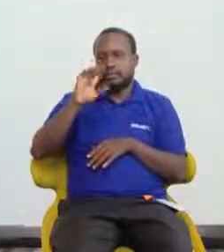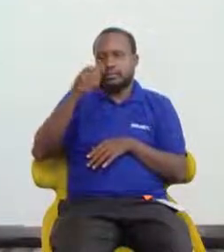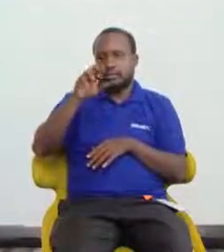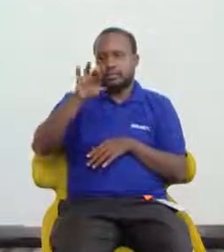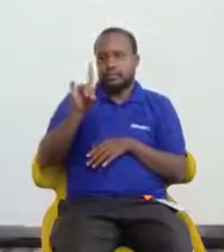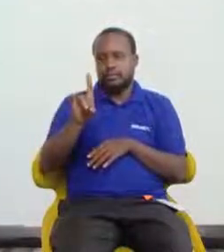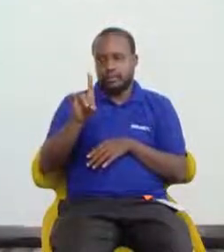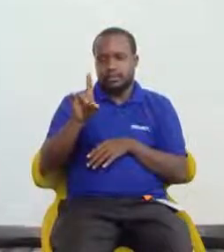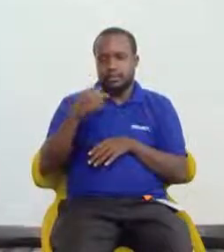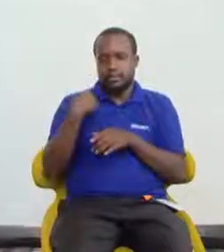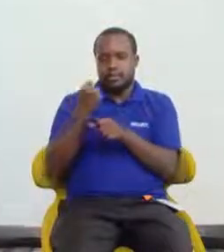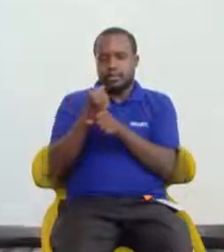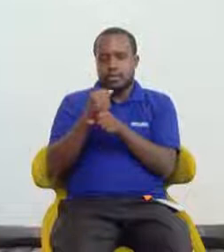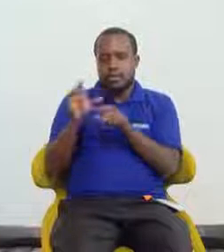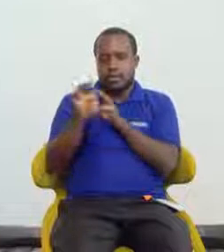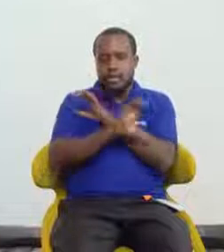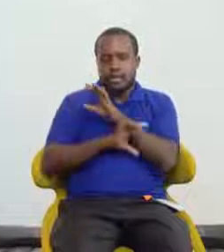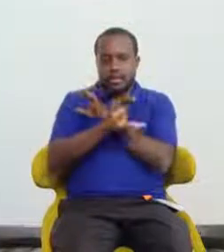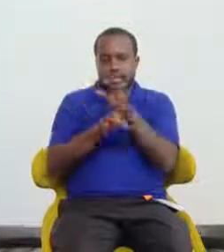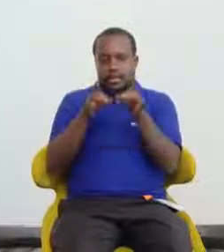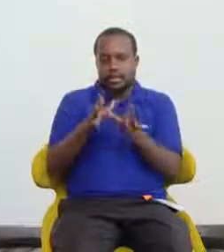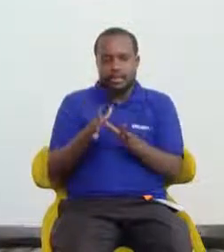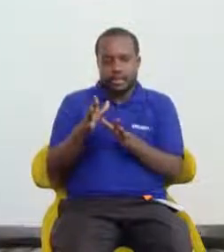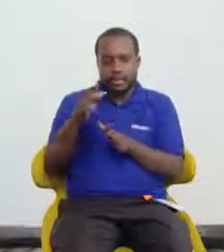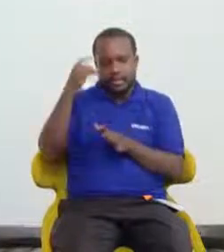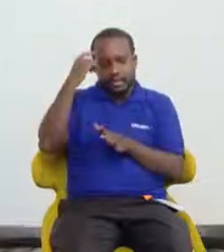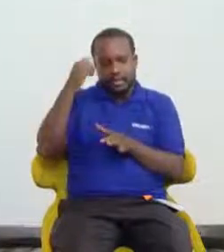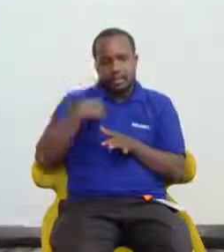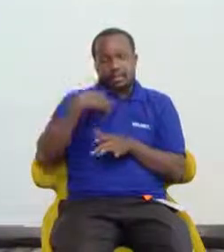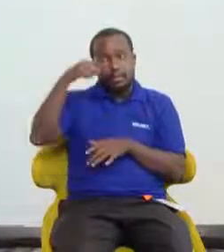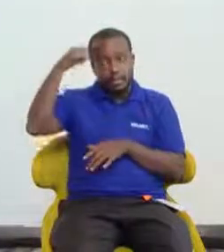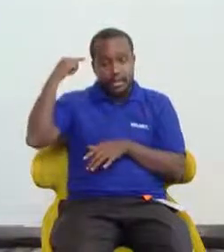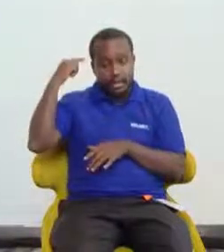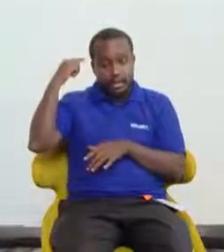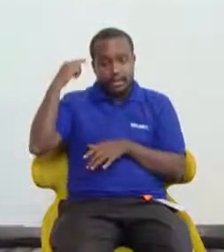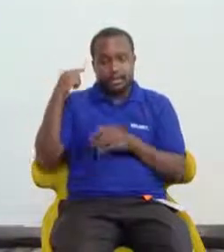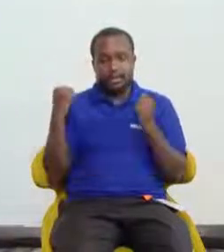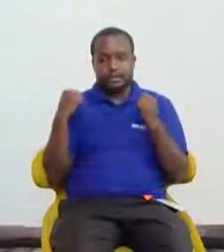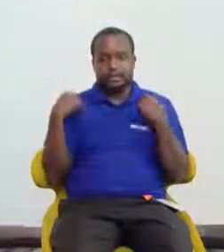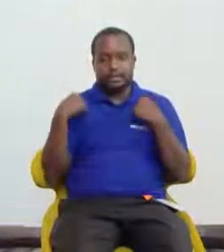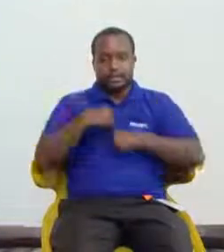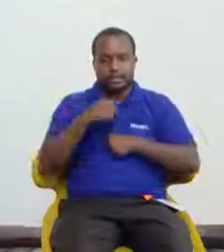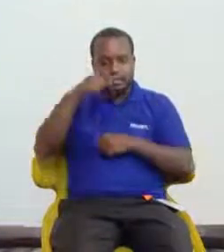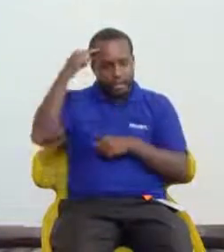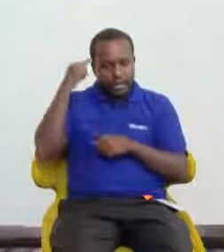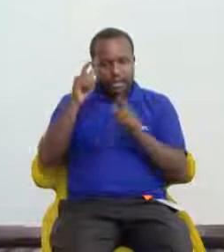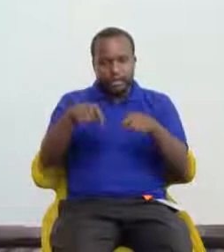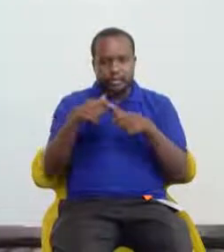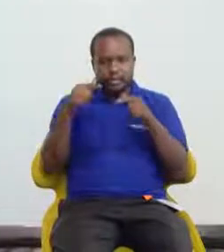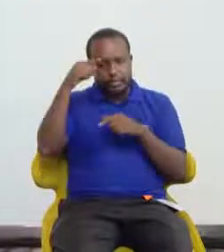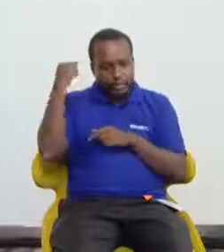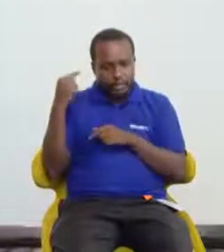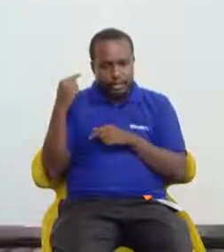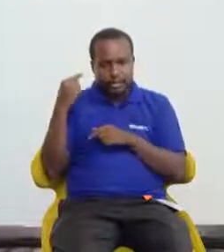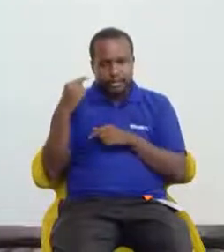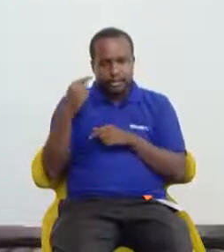as a country director. Well, I'm black, in a black suit, black shoes,